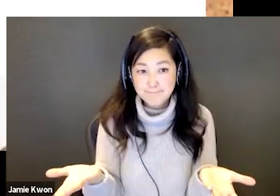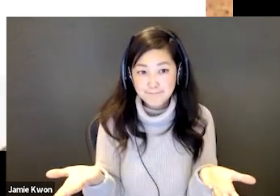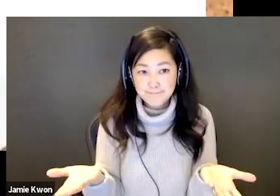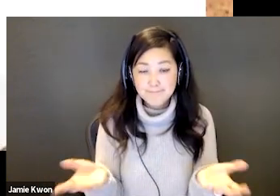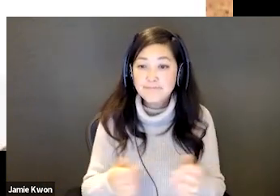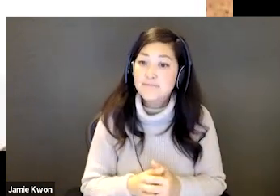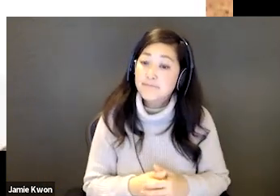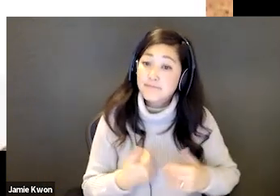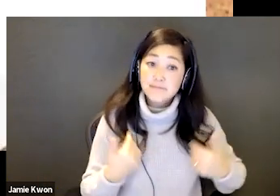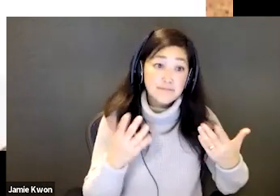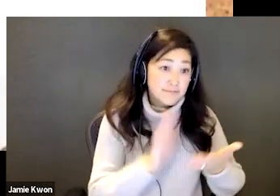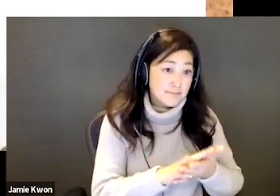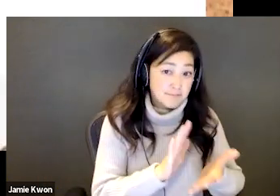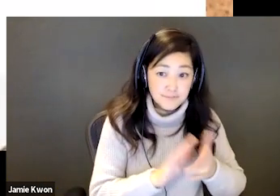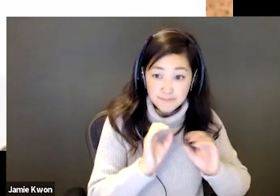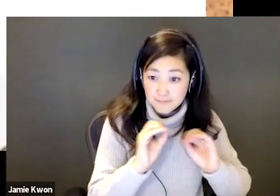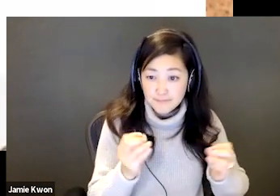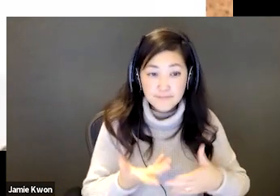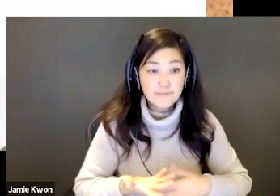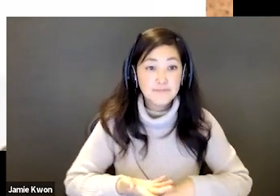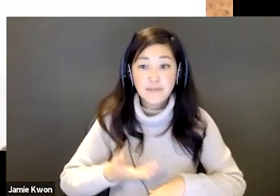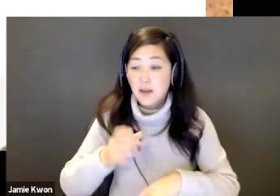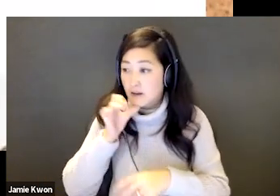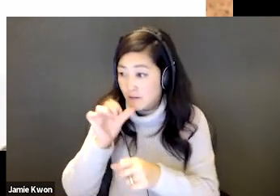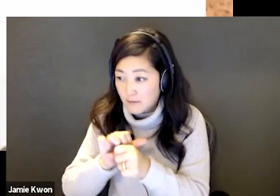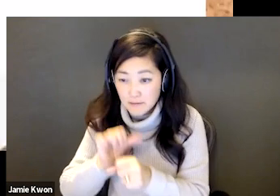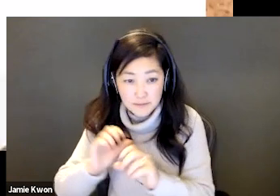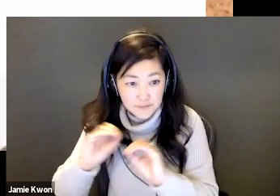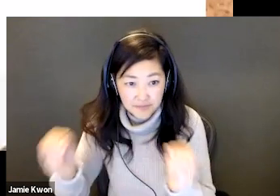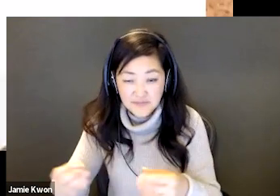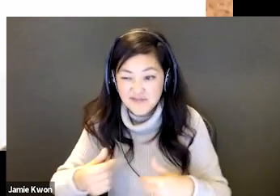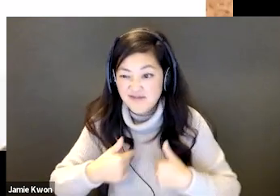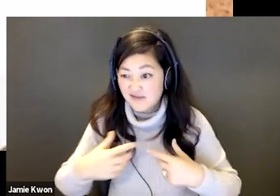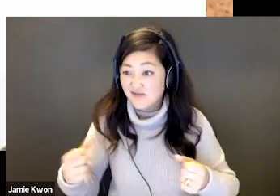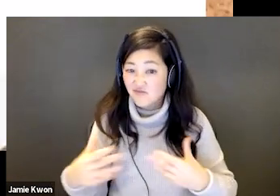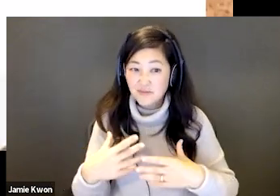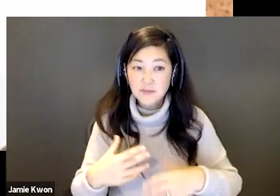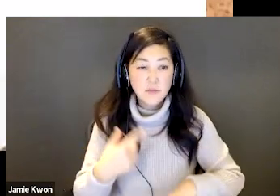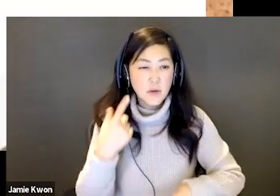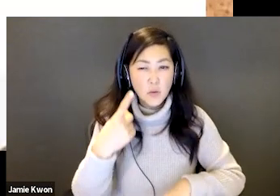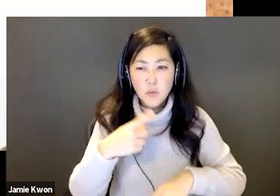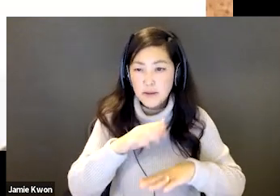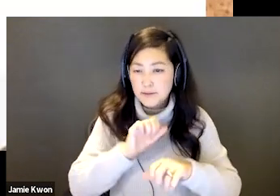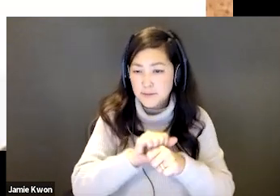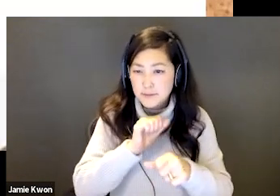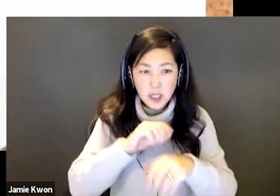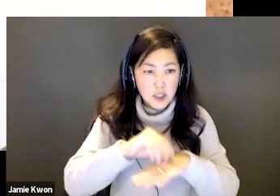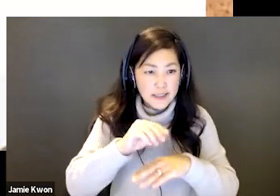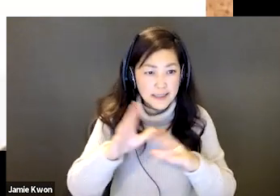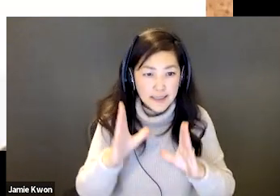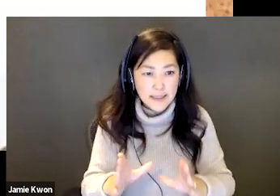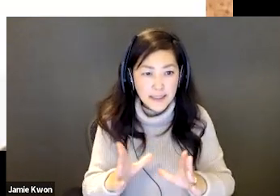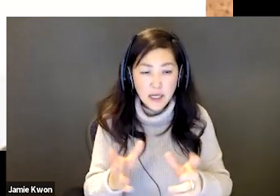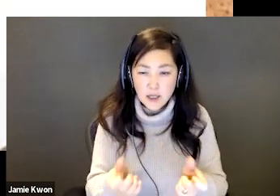So I was out of school, unemployed, and really scared. A career counselor administered a battery